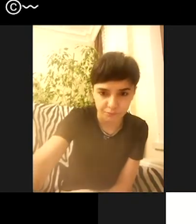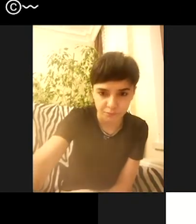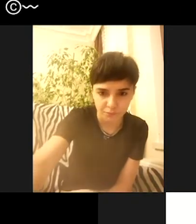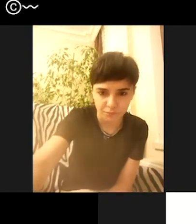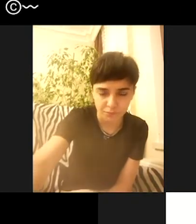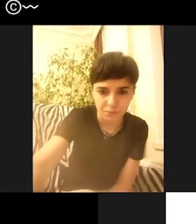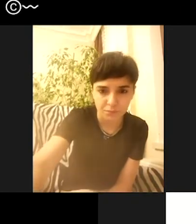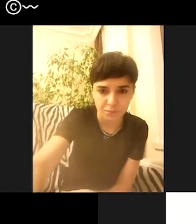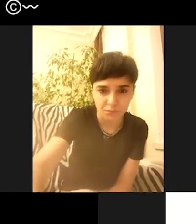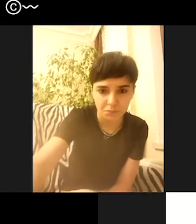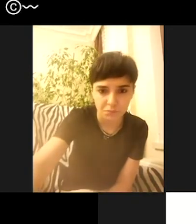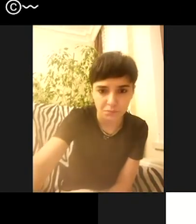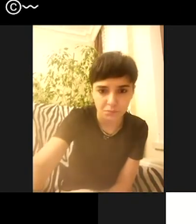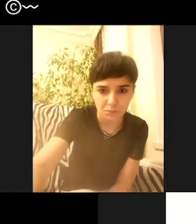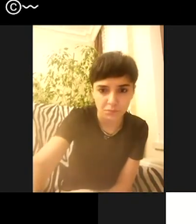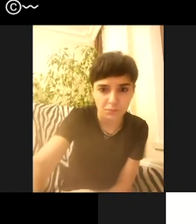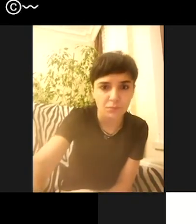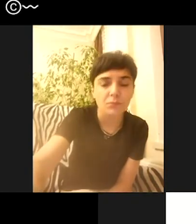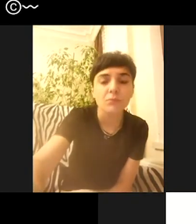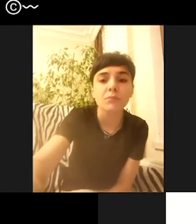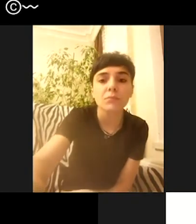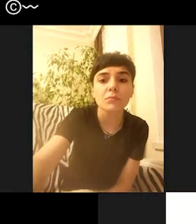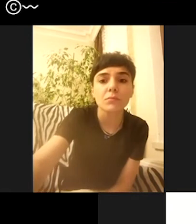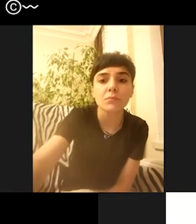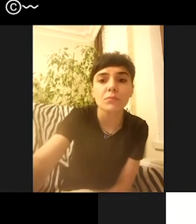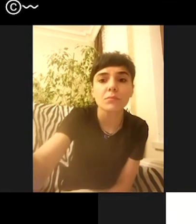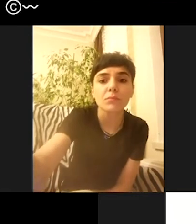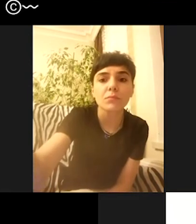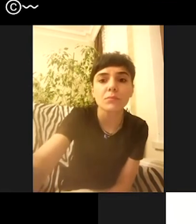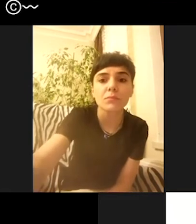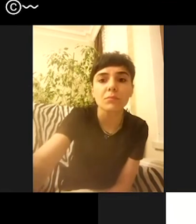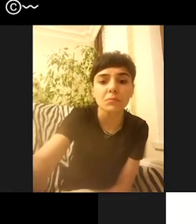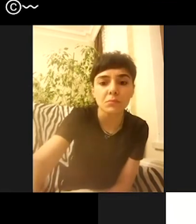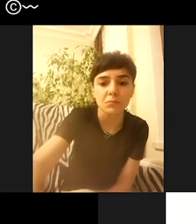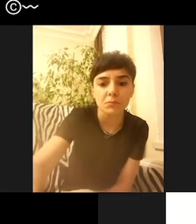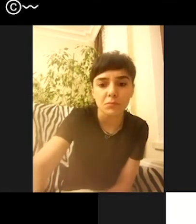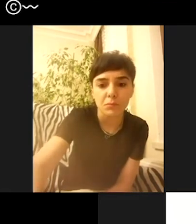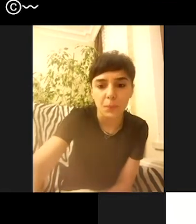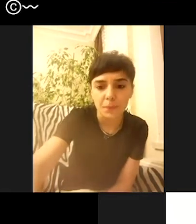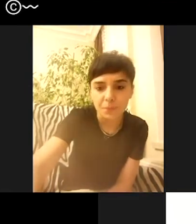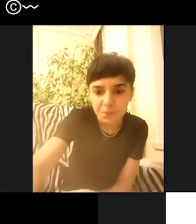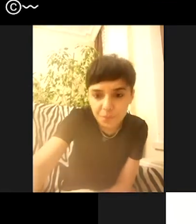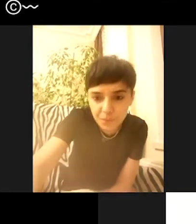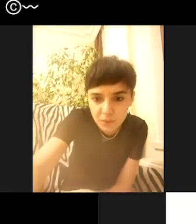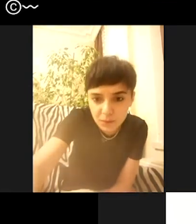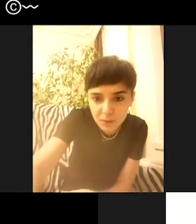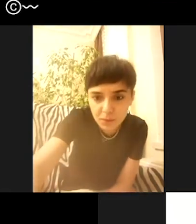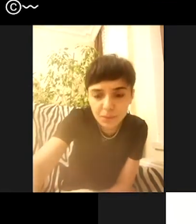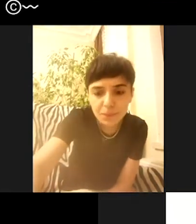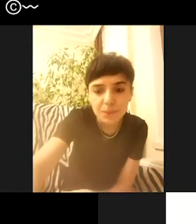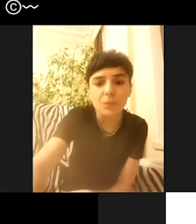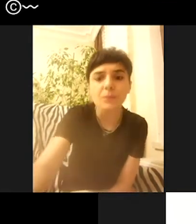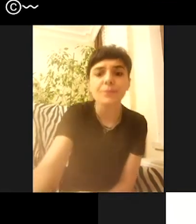to show it to the other people, and also to make my Moluccan people aware of this,